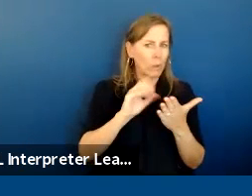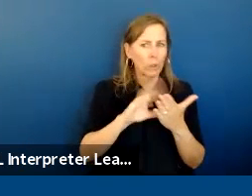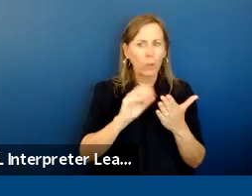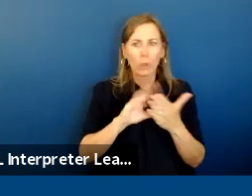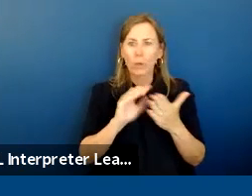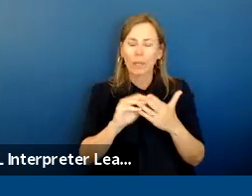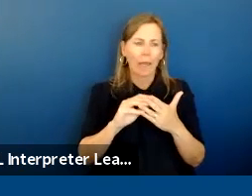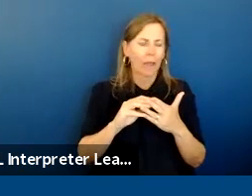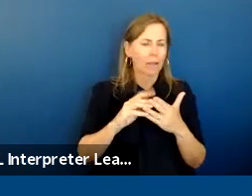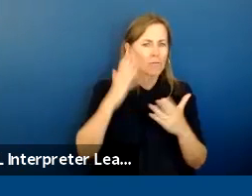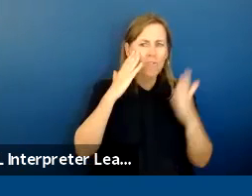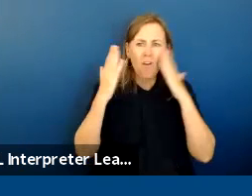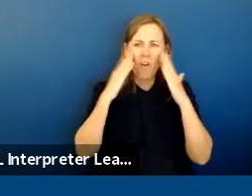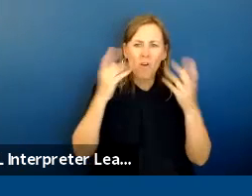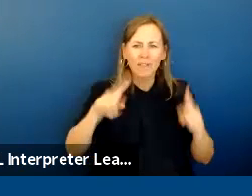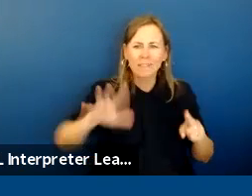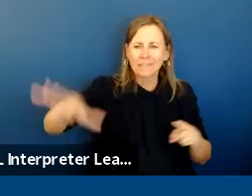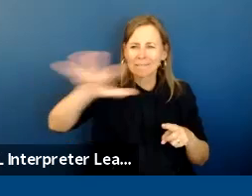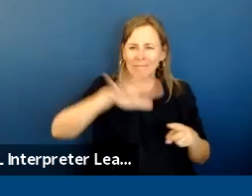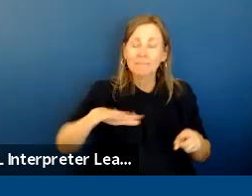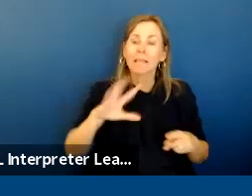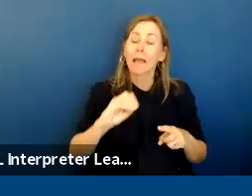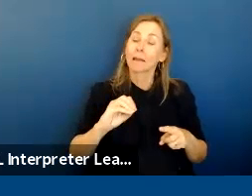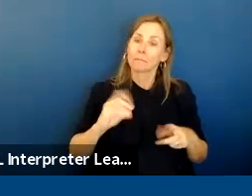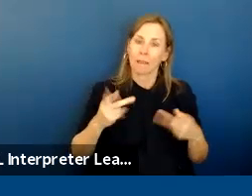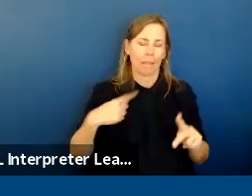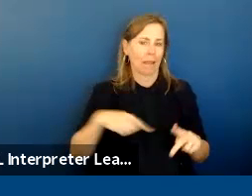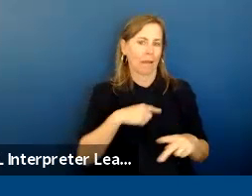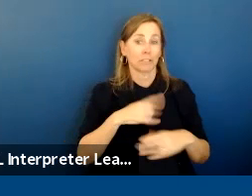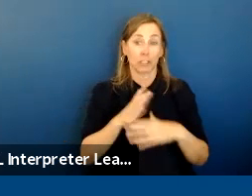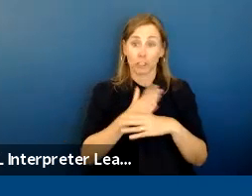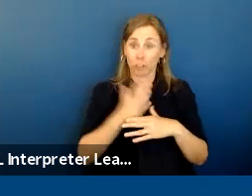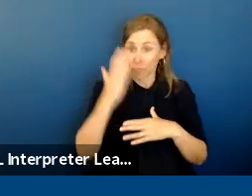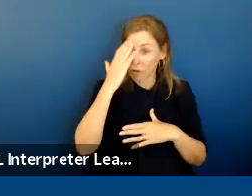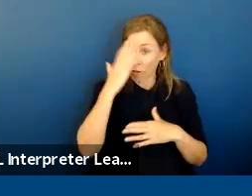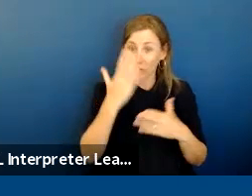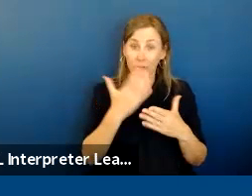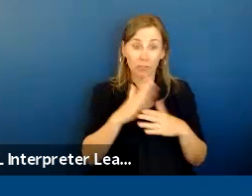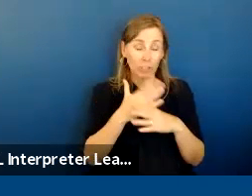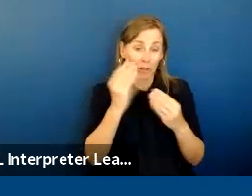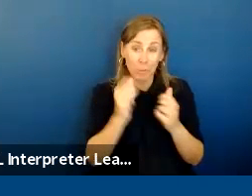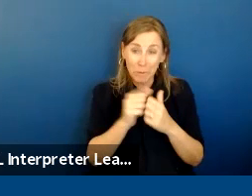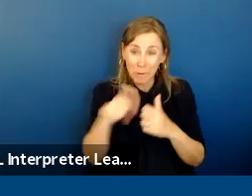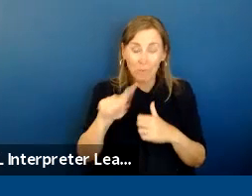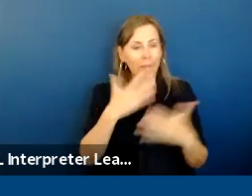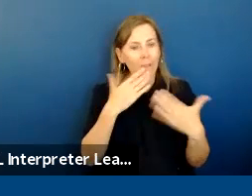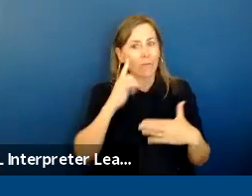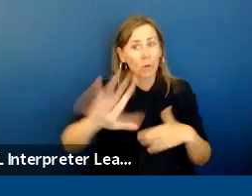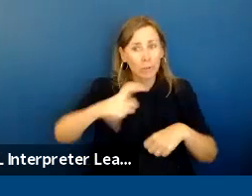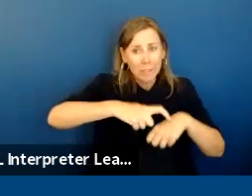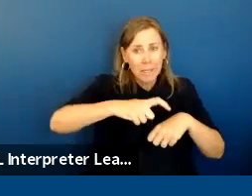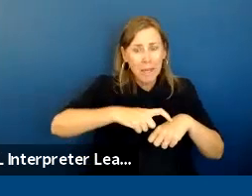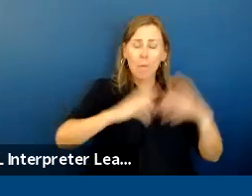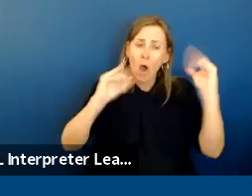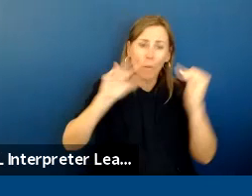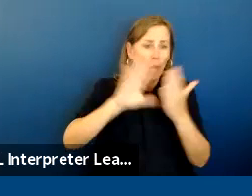learn and letting us share our knowledge and resources with you. We appreciate your time and hope that you learned something new